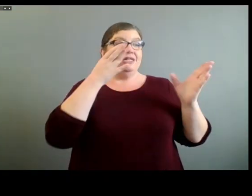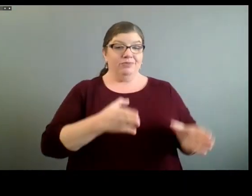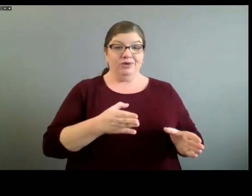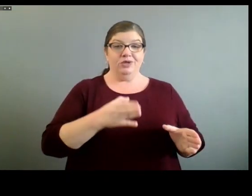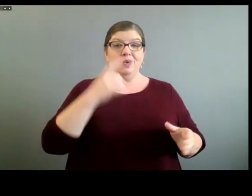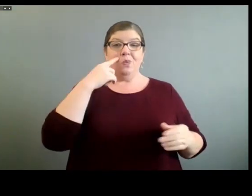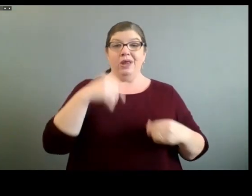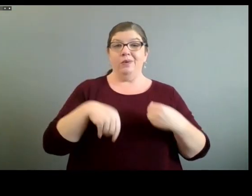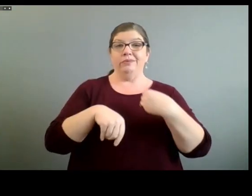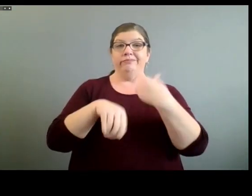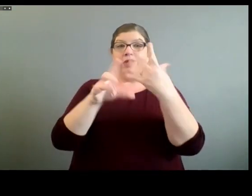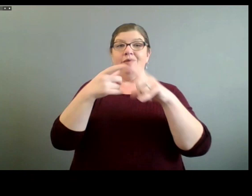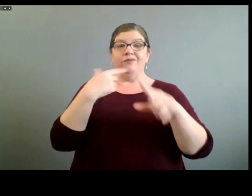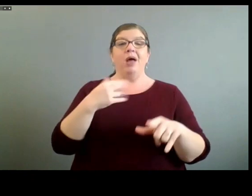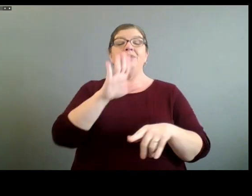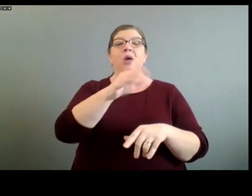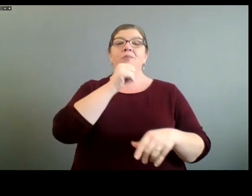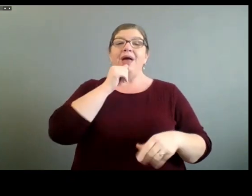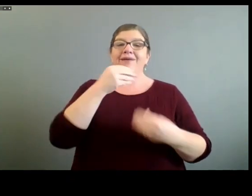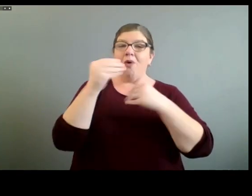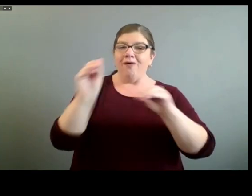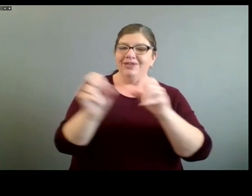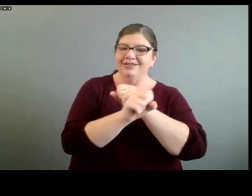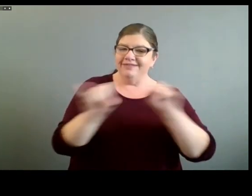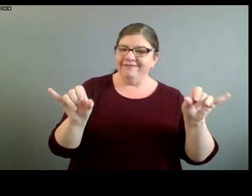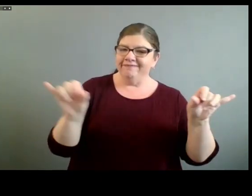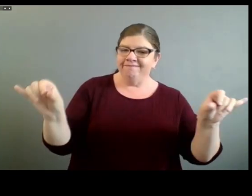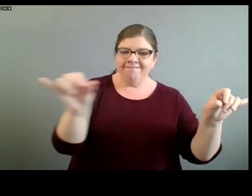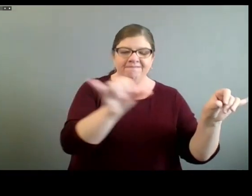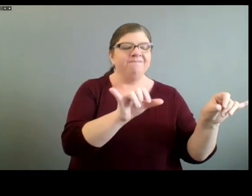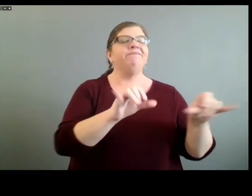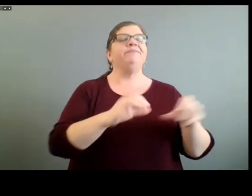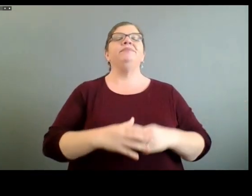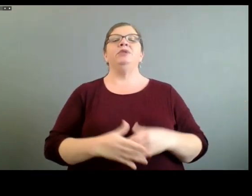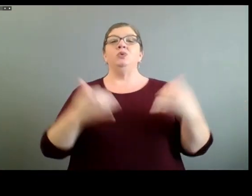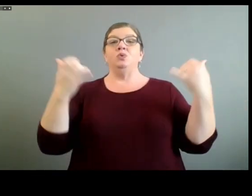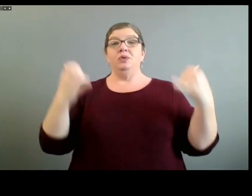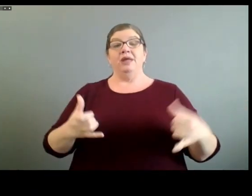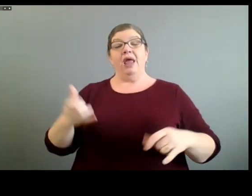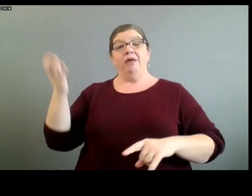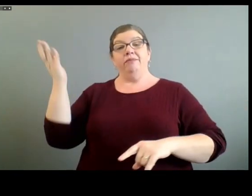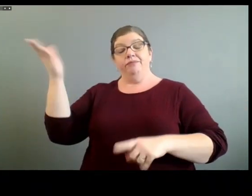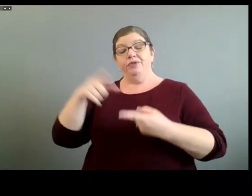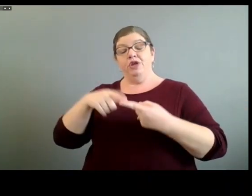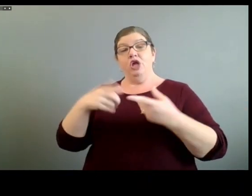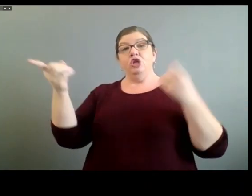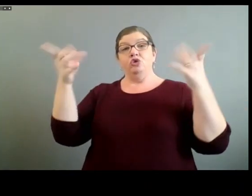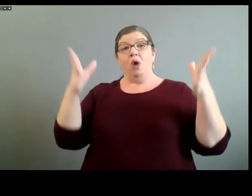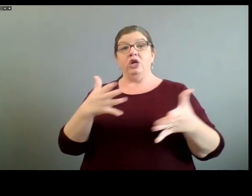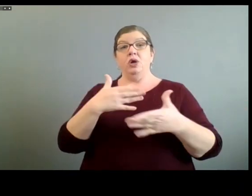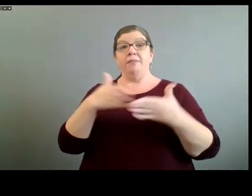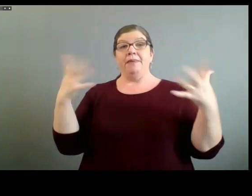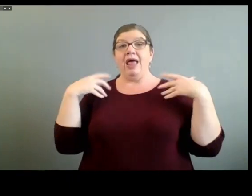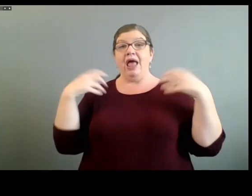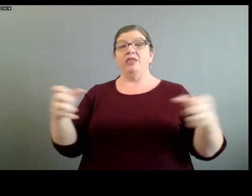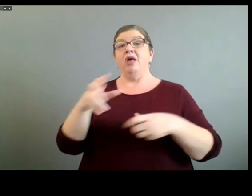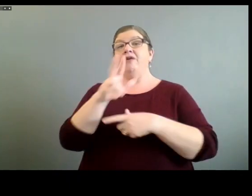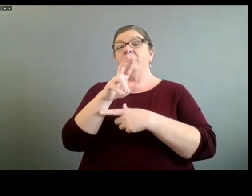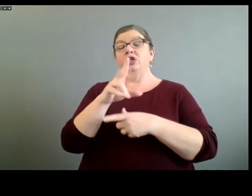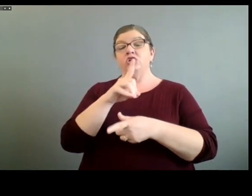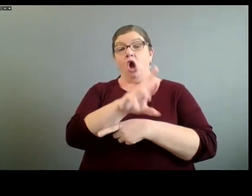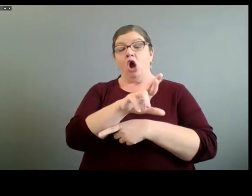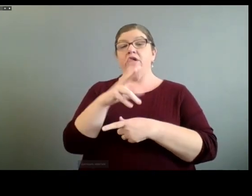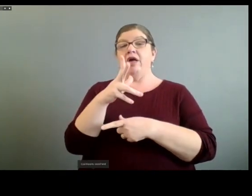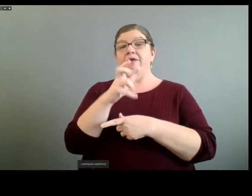from the safety of their private offices. Today, you will hear from the county's Director of Public Health, Dr. Vaughn Do Reynoso,